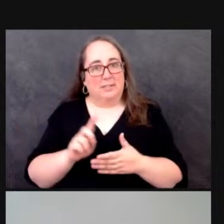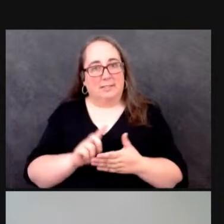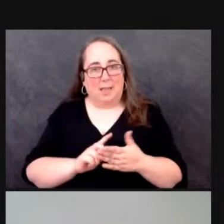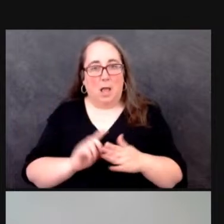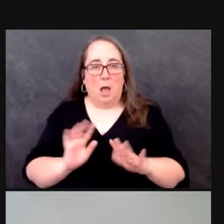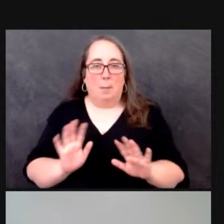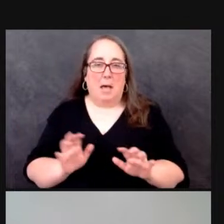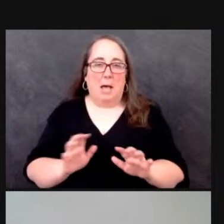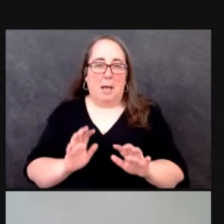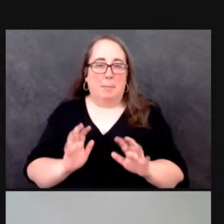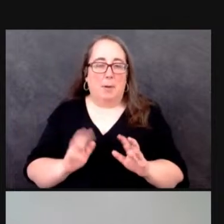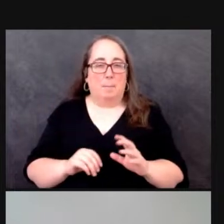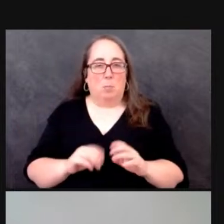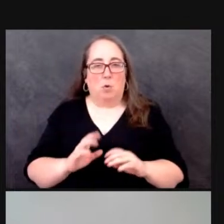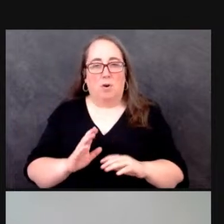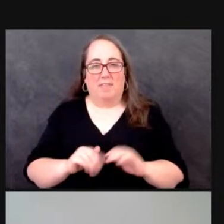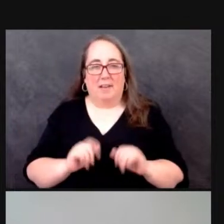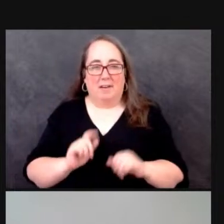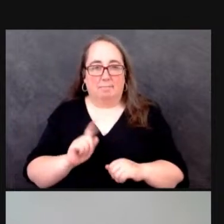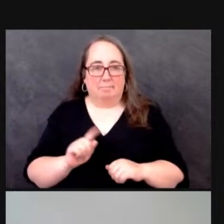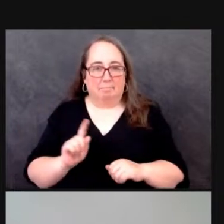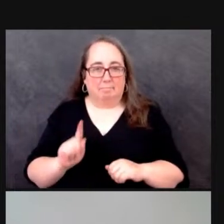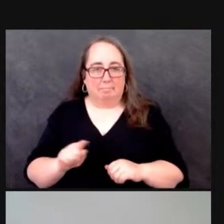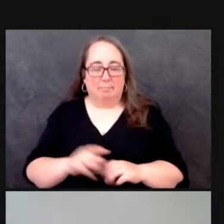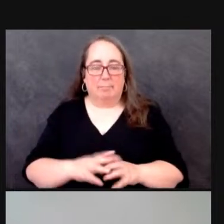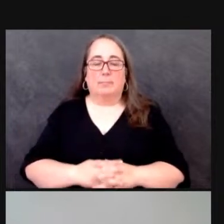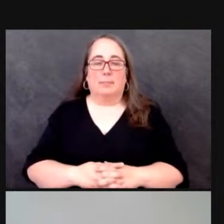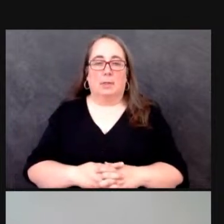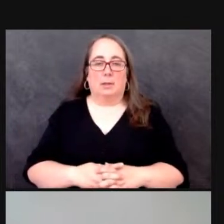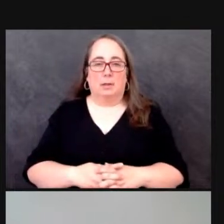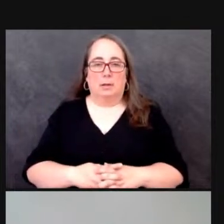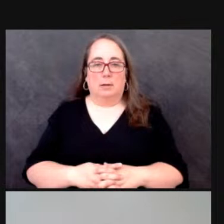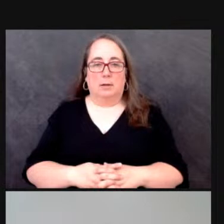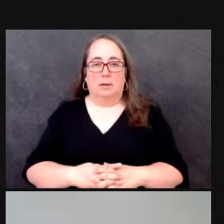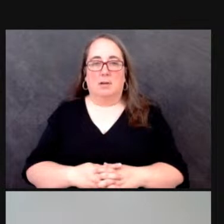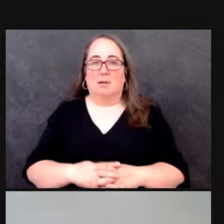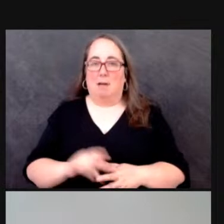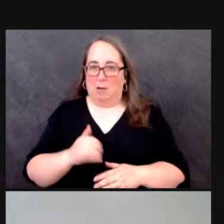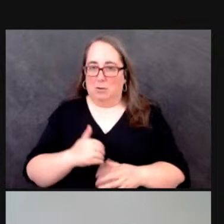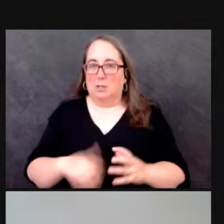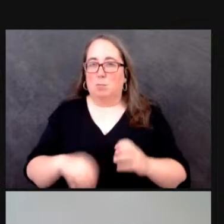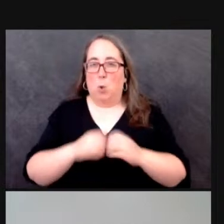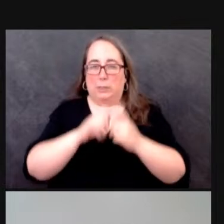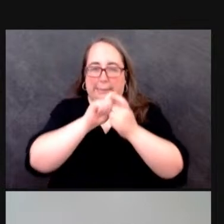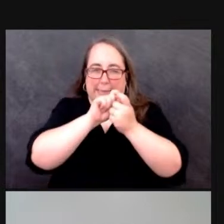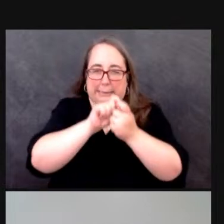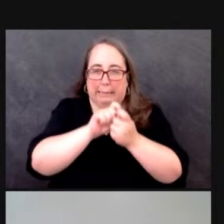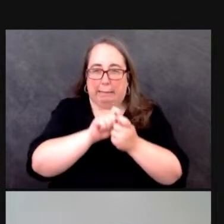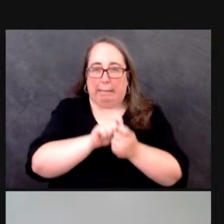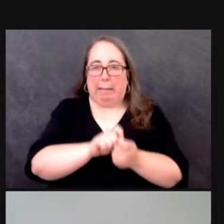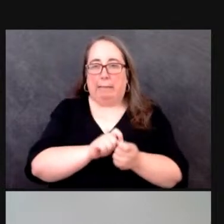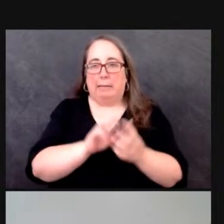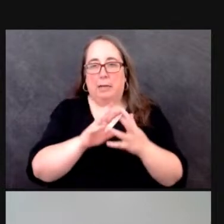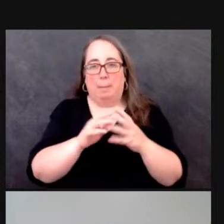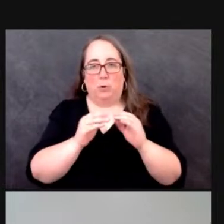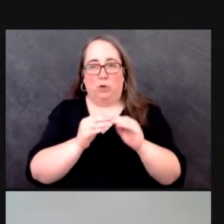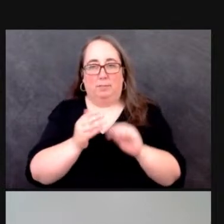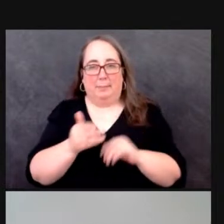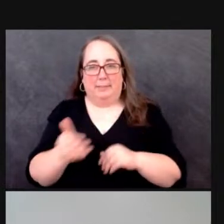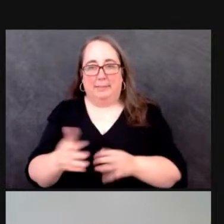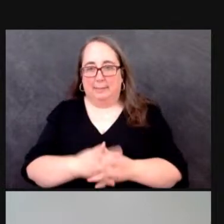far outweighs many of its counterparts in other vessels in both detail and number of pieces.